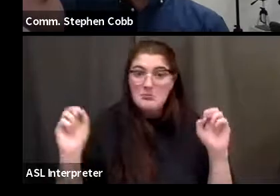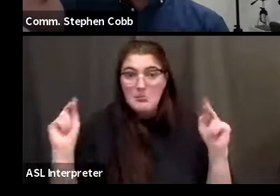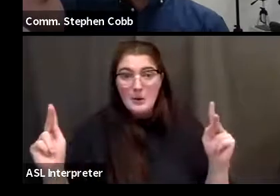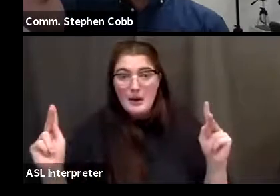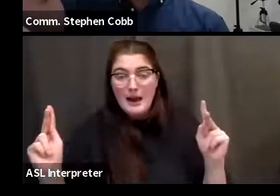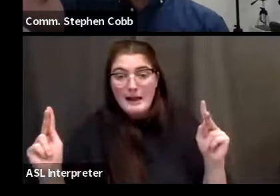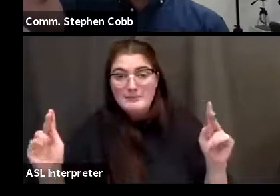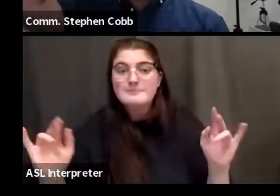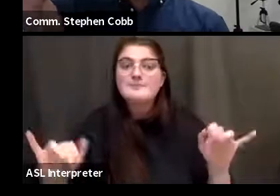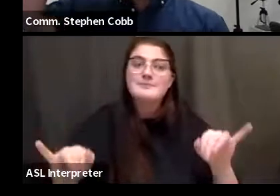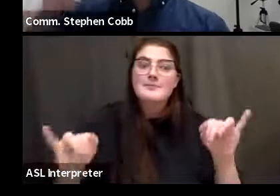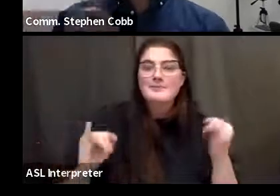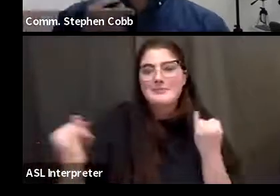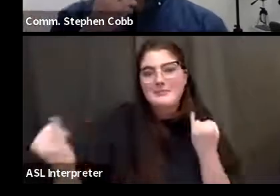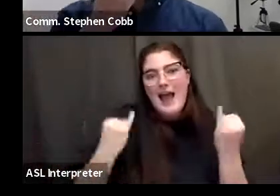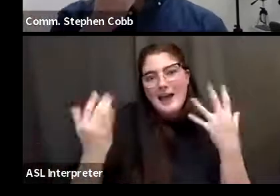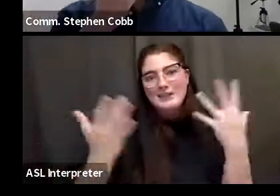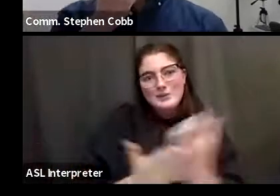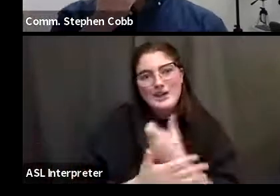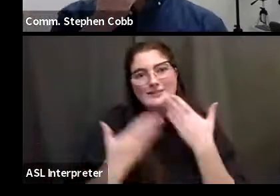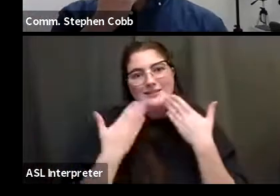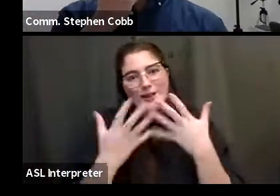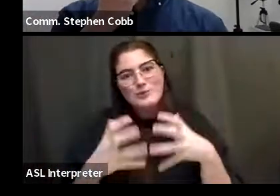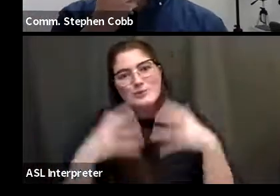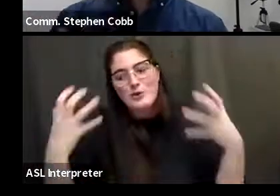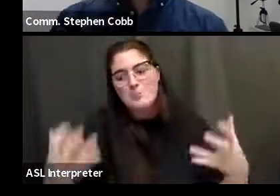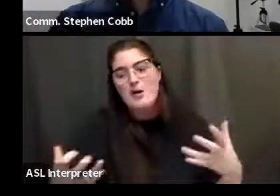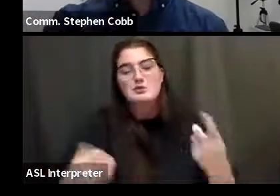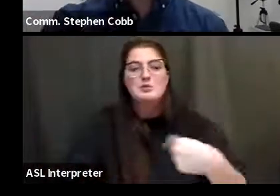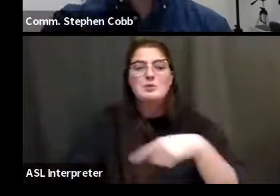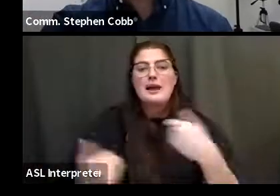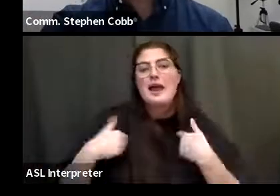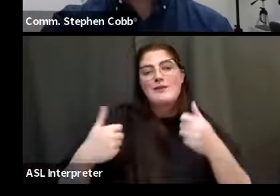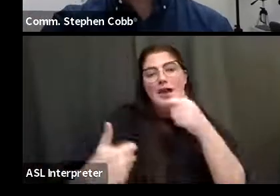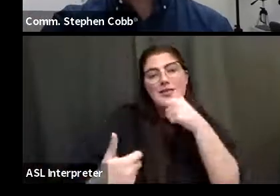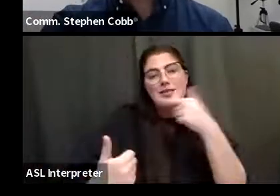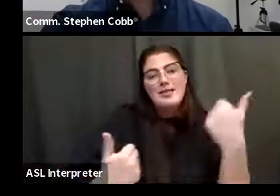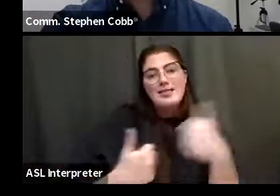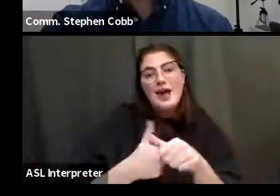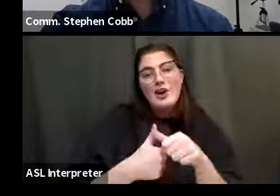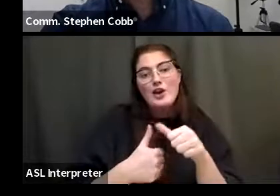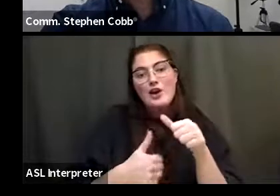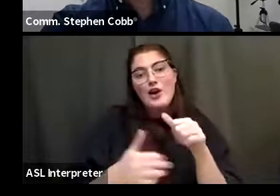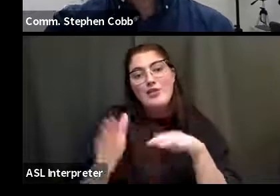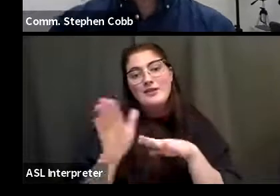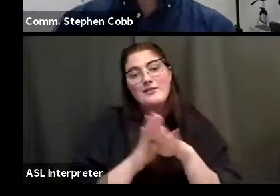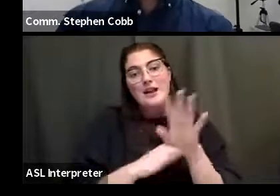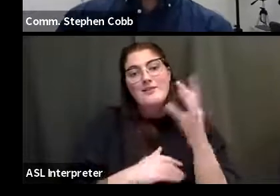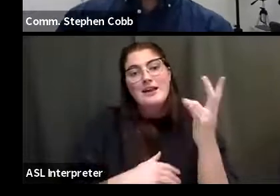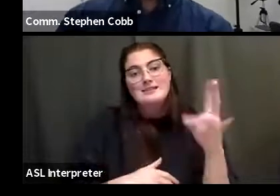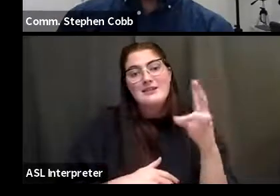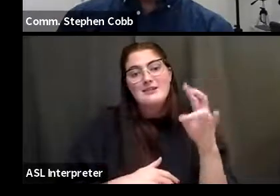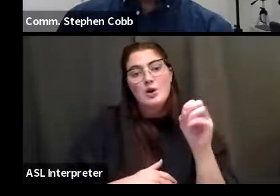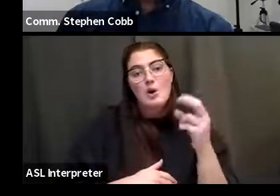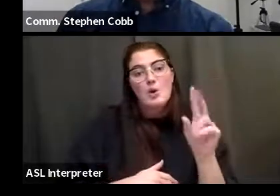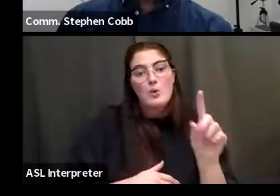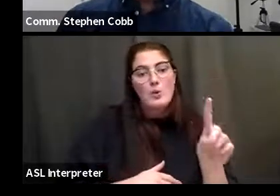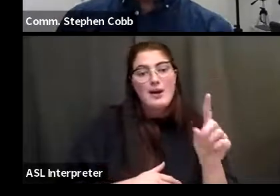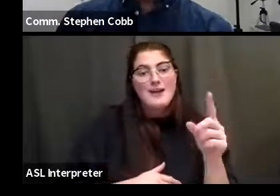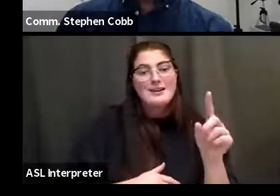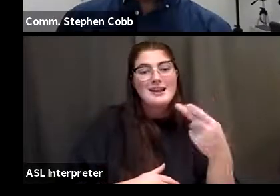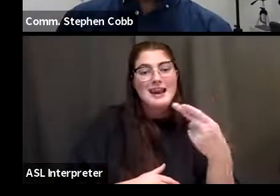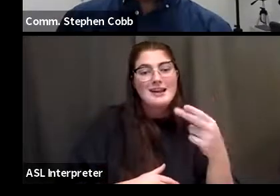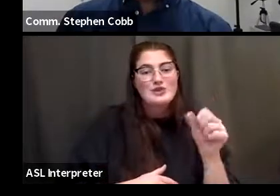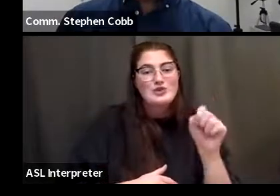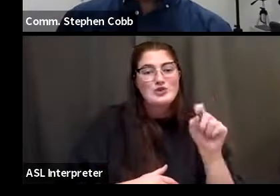it. Thank you so much, everyone. And then we have a letter on the development at 1701 H Street Northeast.